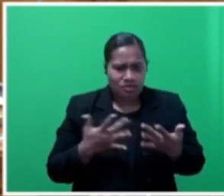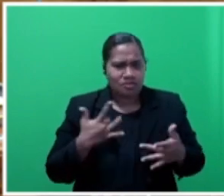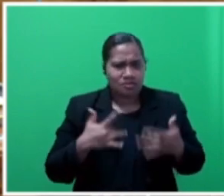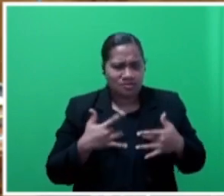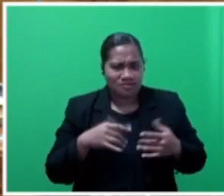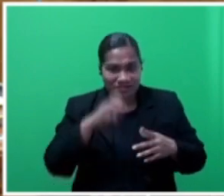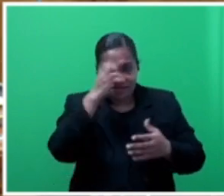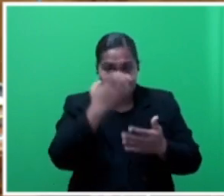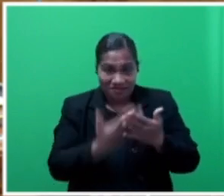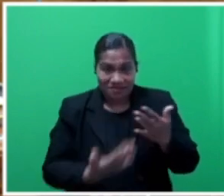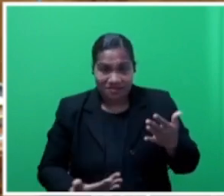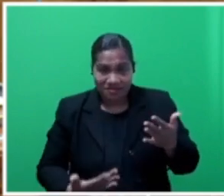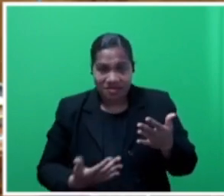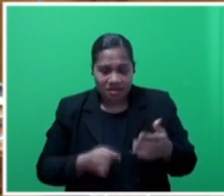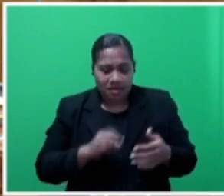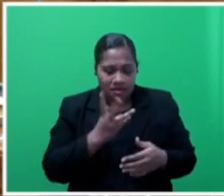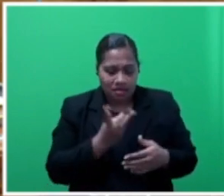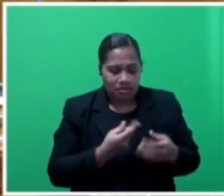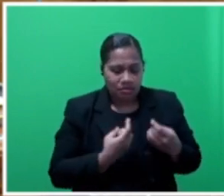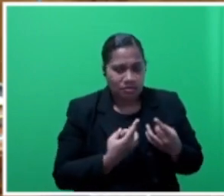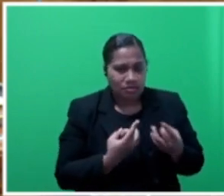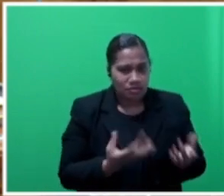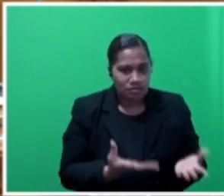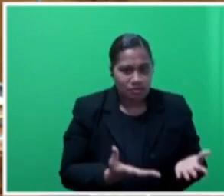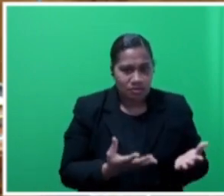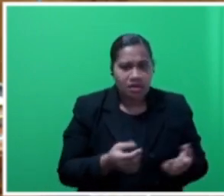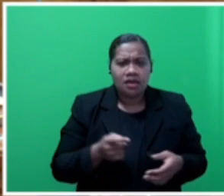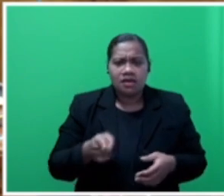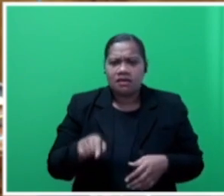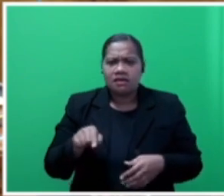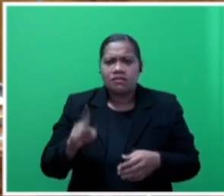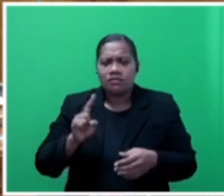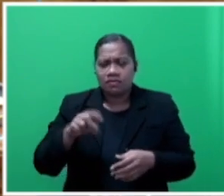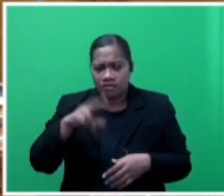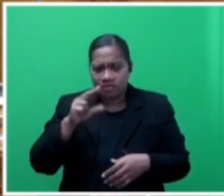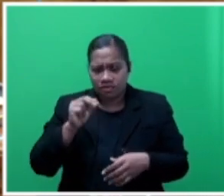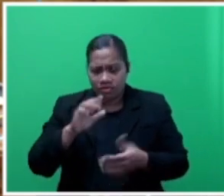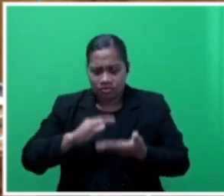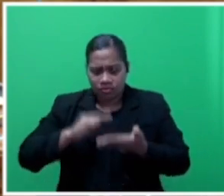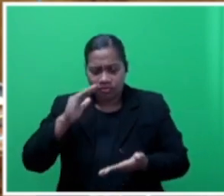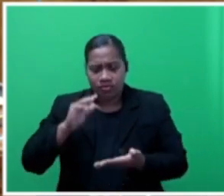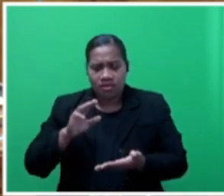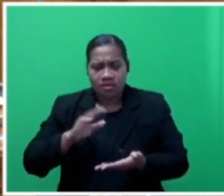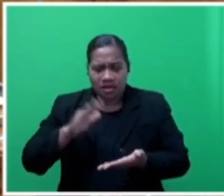experiencing and the possibility of increase in minimum living wages.